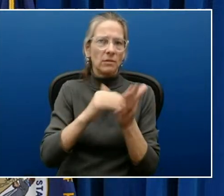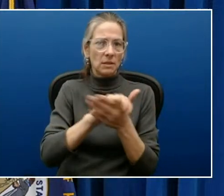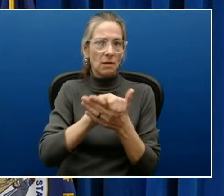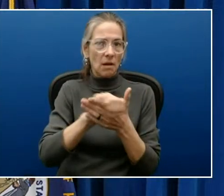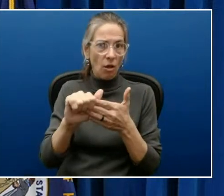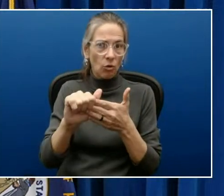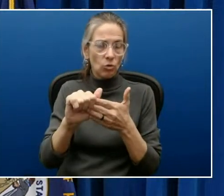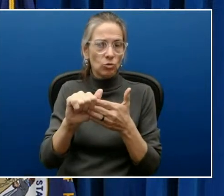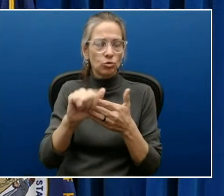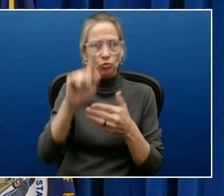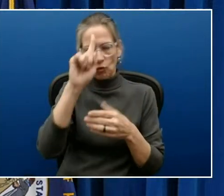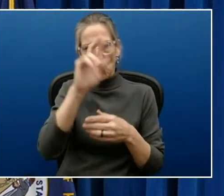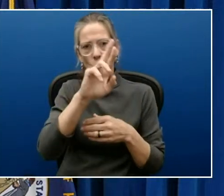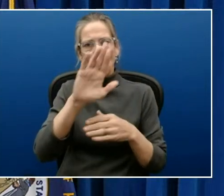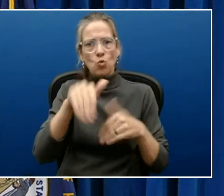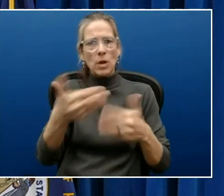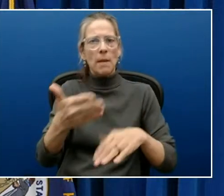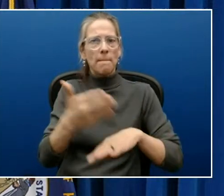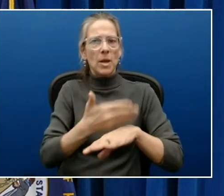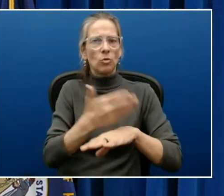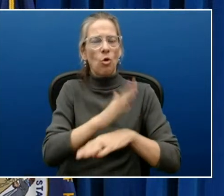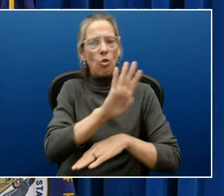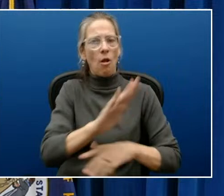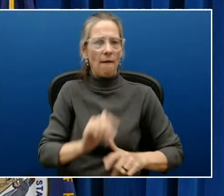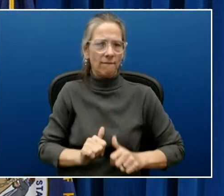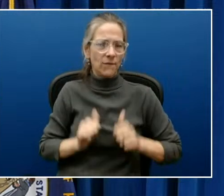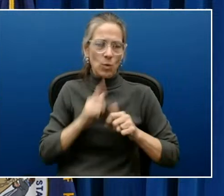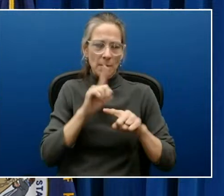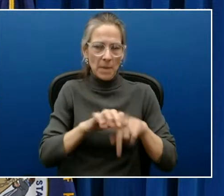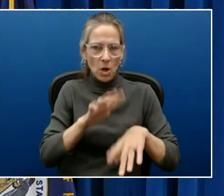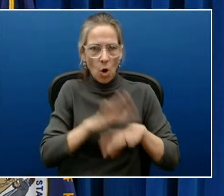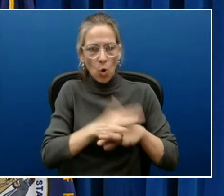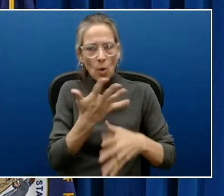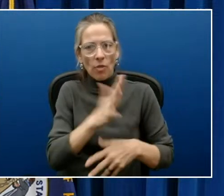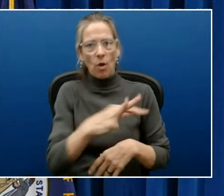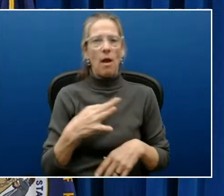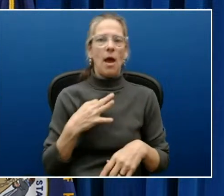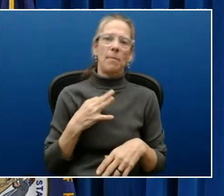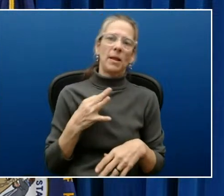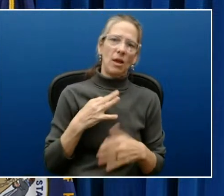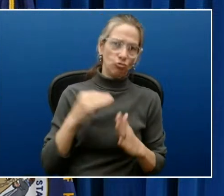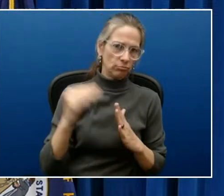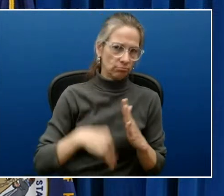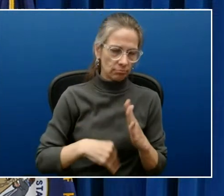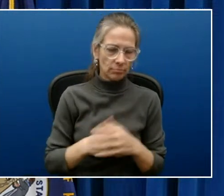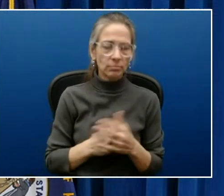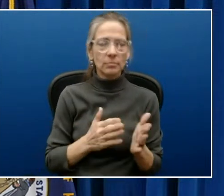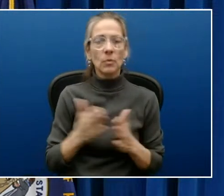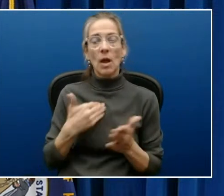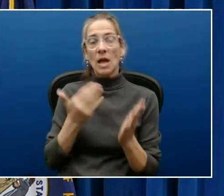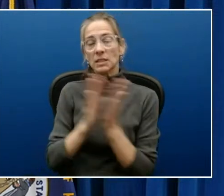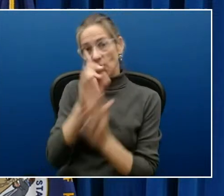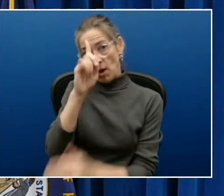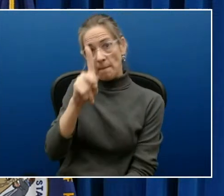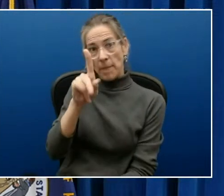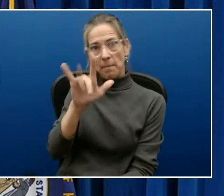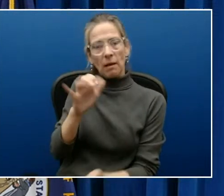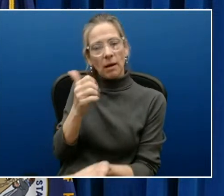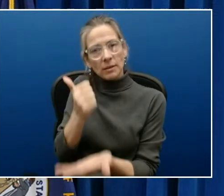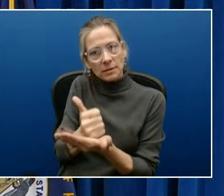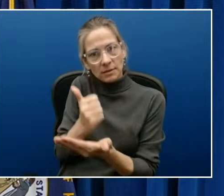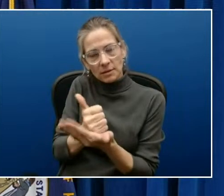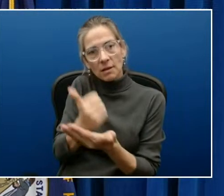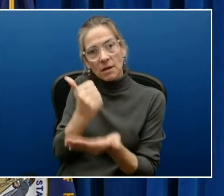to rebuild their lives depending on their application. We also ask for public assistance to help our counties and